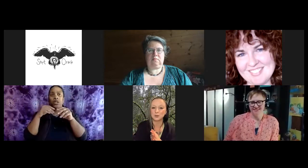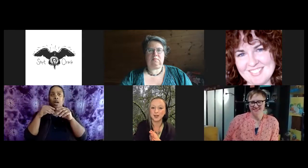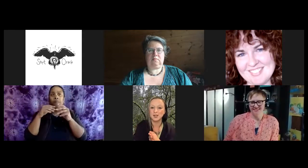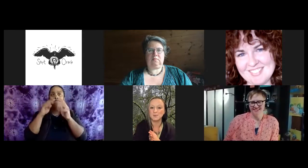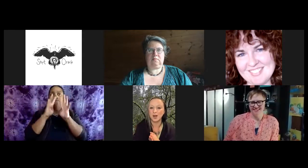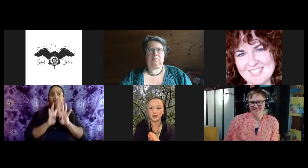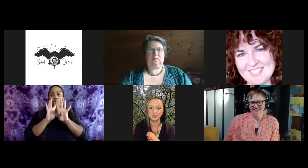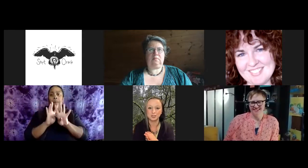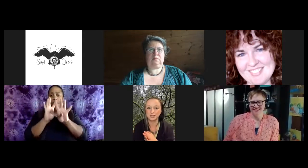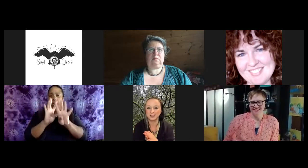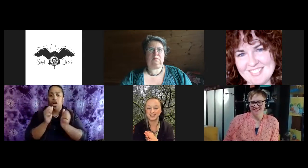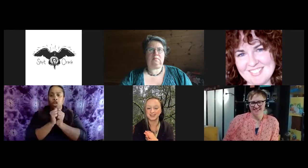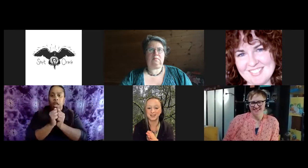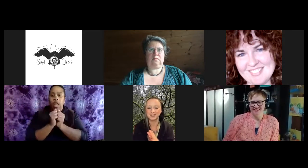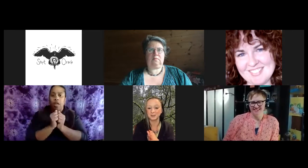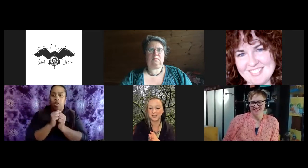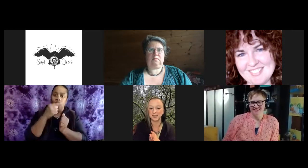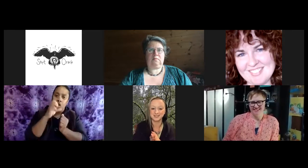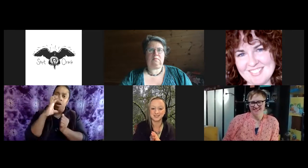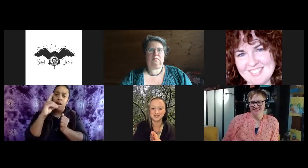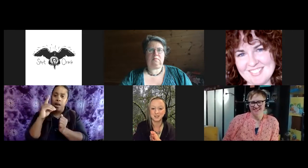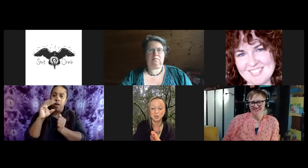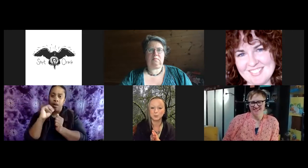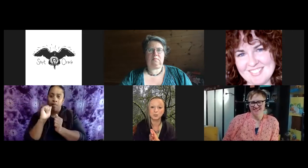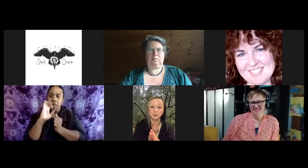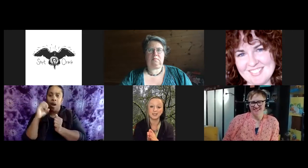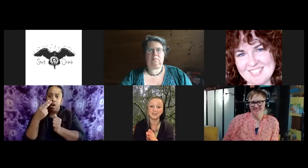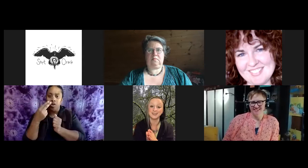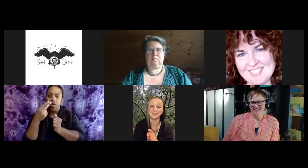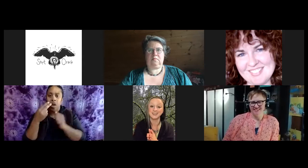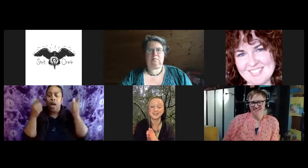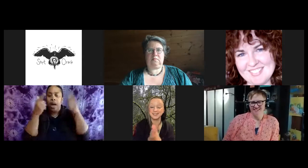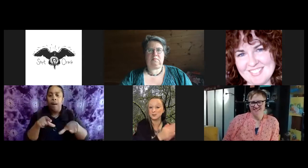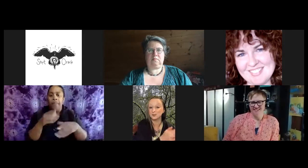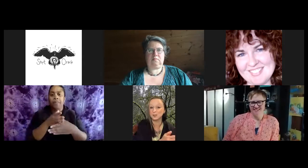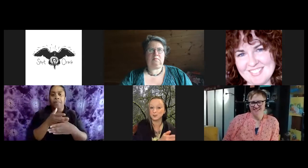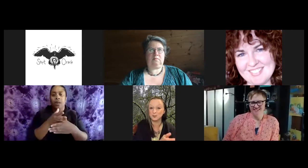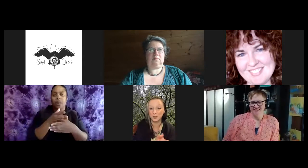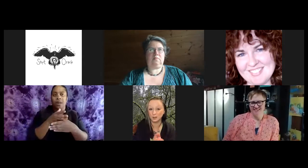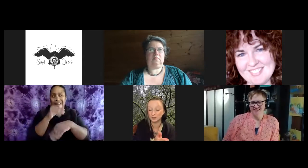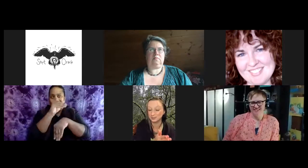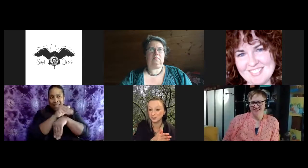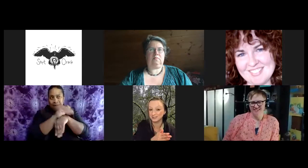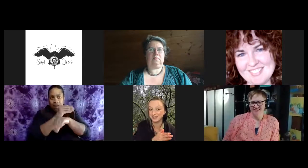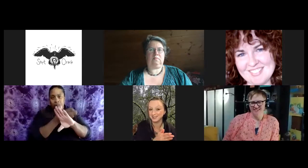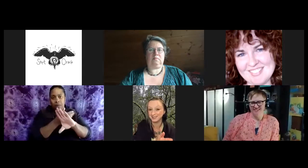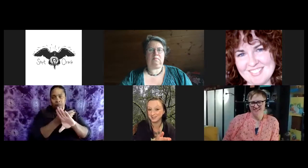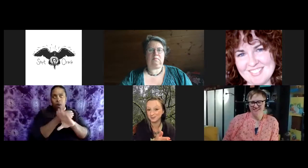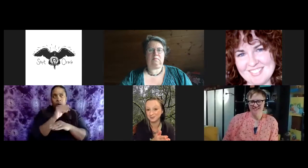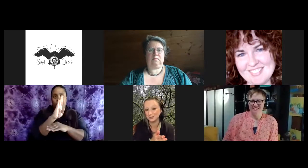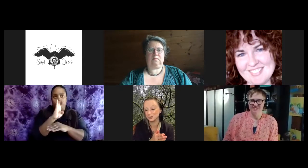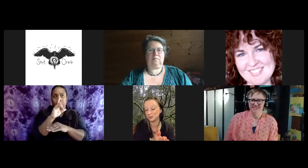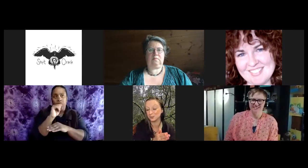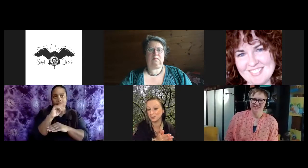their grand march takes place between the evening before, which is Beltane